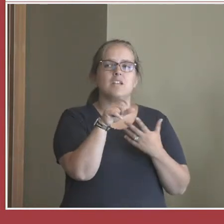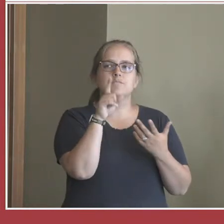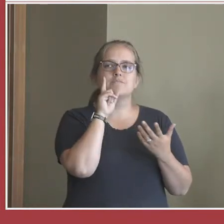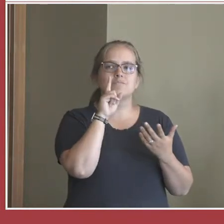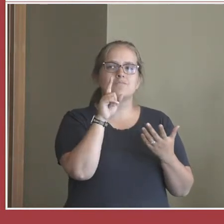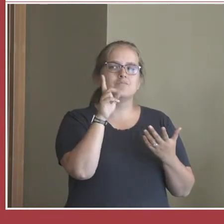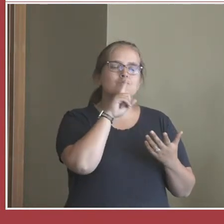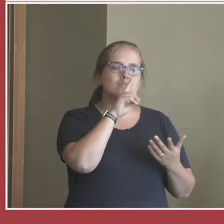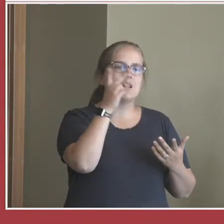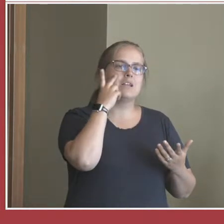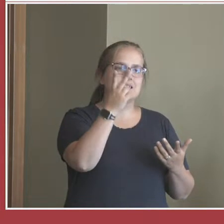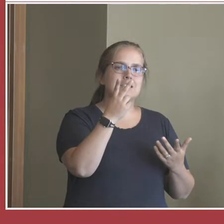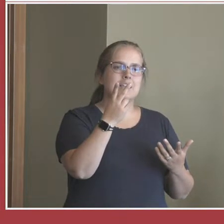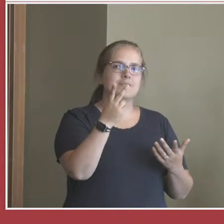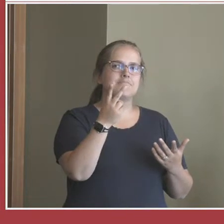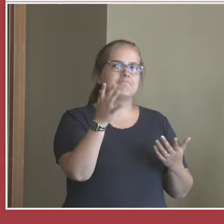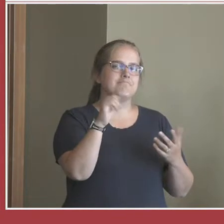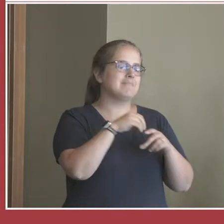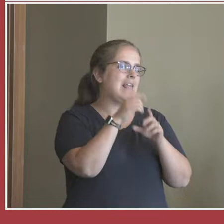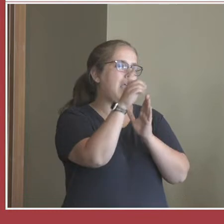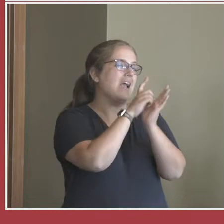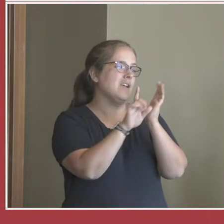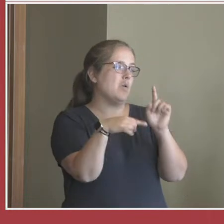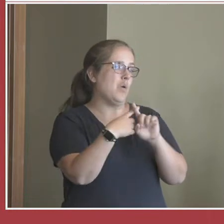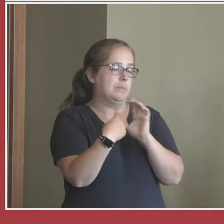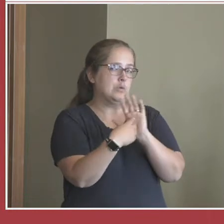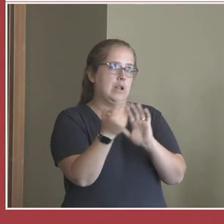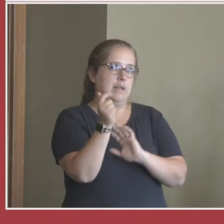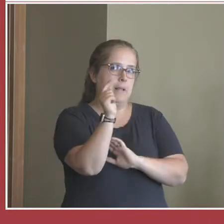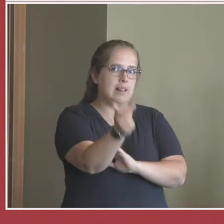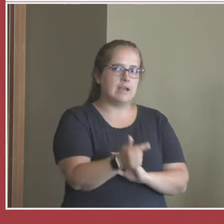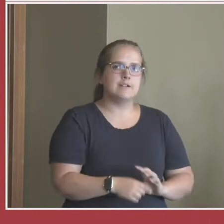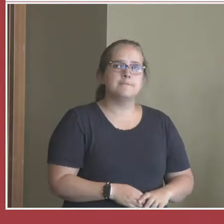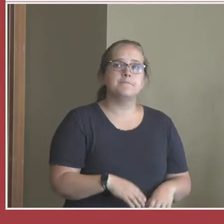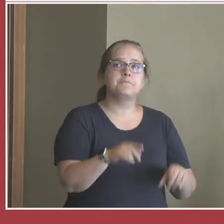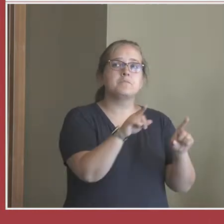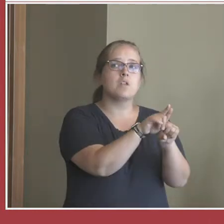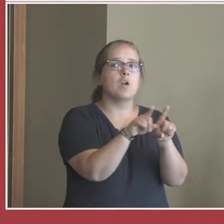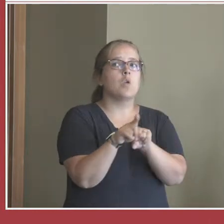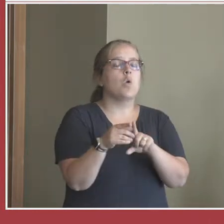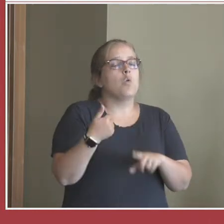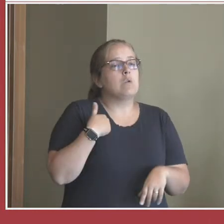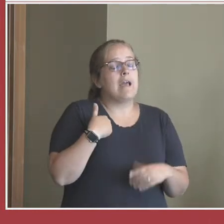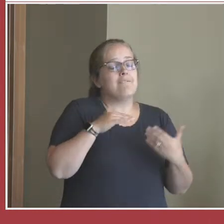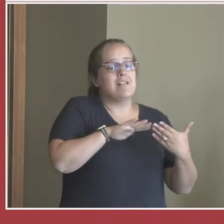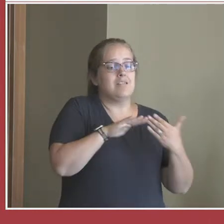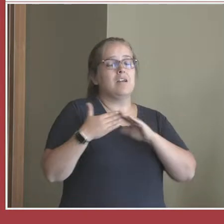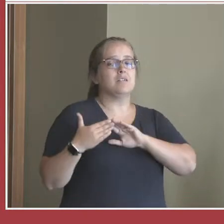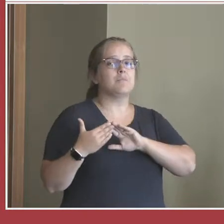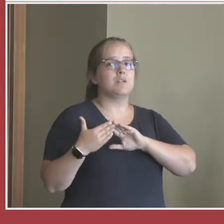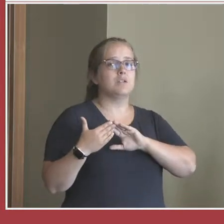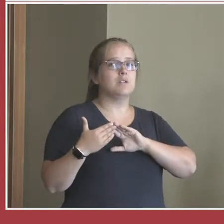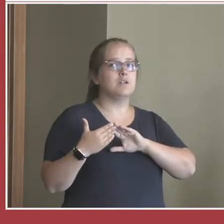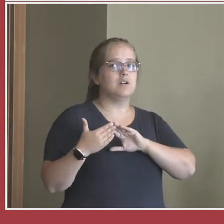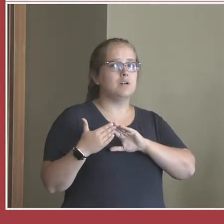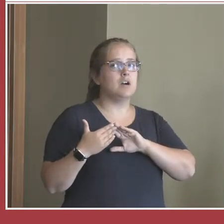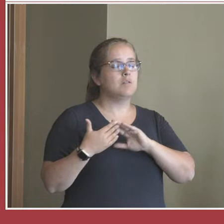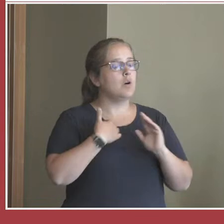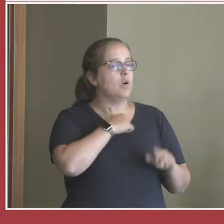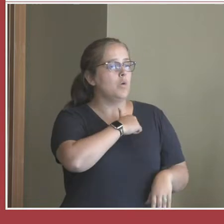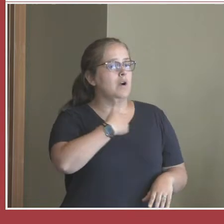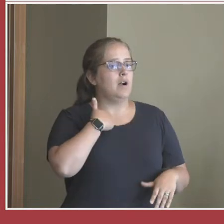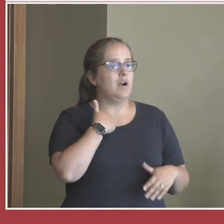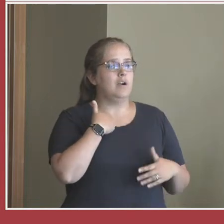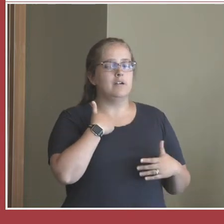you'll really see this in the design when we show it to you a little bit later. We also had the community. We've